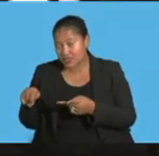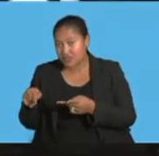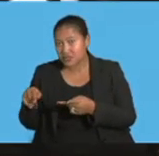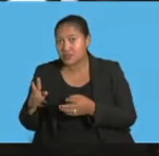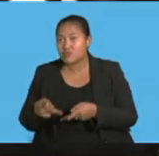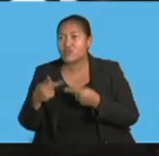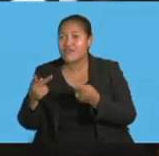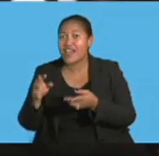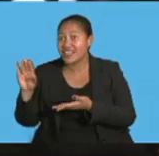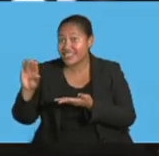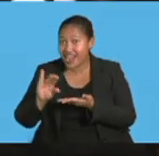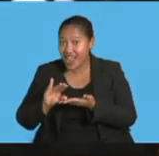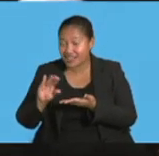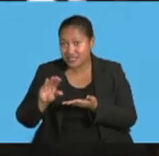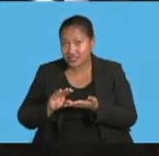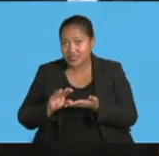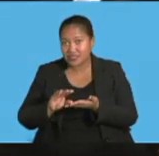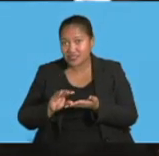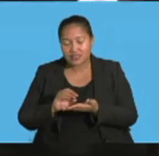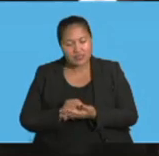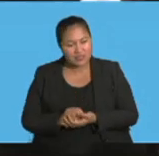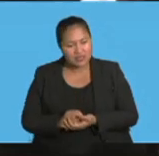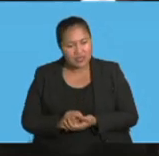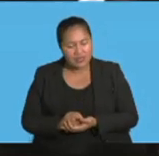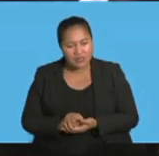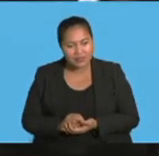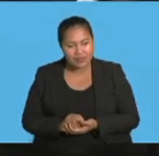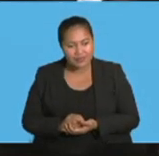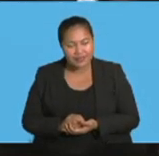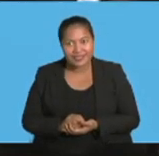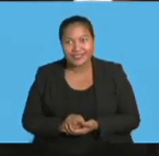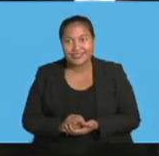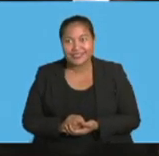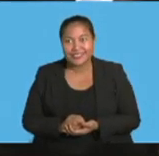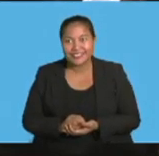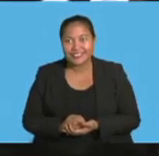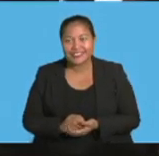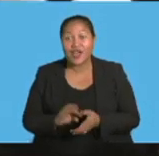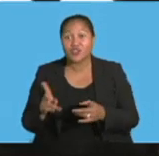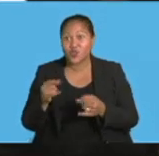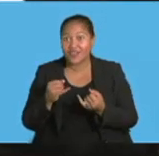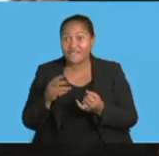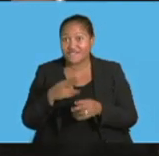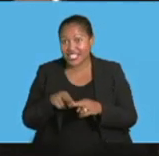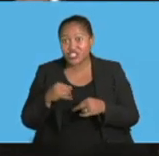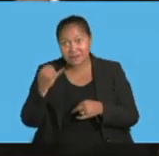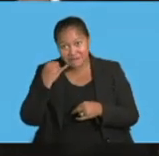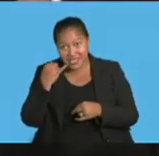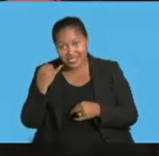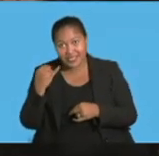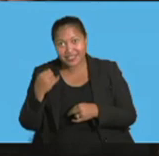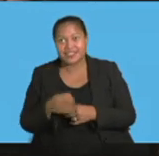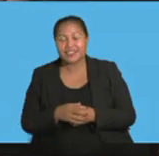provides the grants to the Fiji Meat Industry Board, and the carcass is taken to the abattoir,